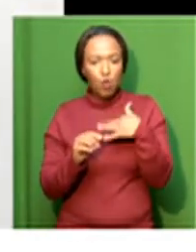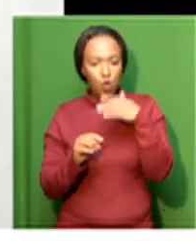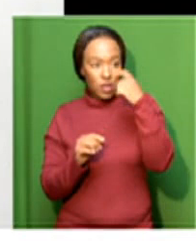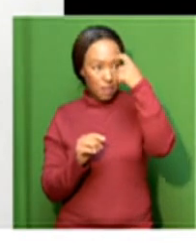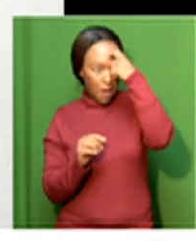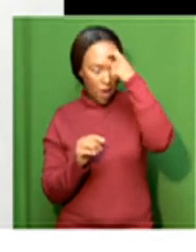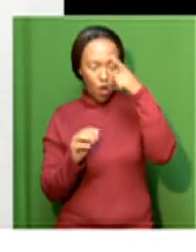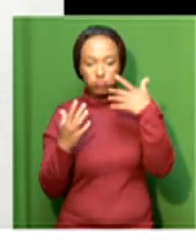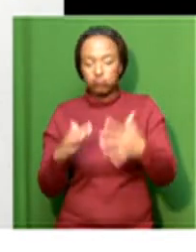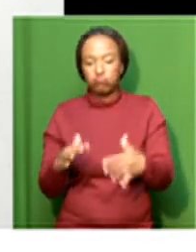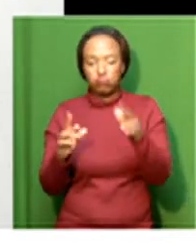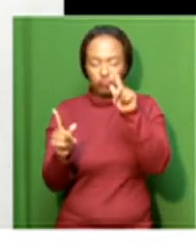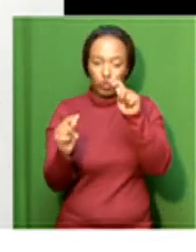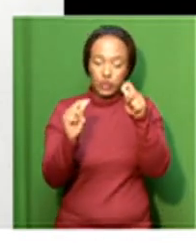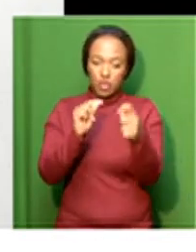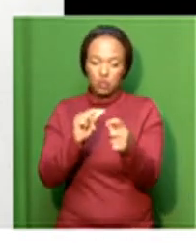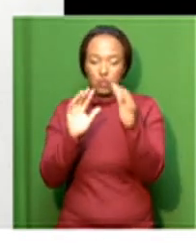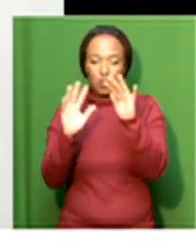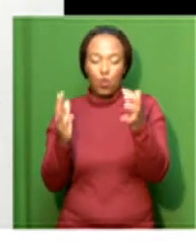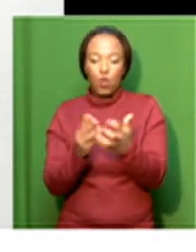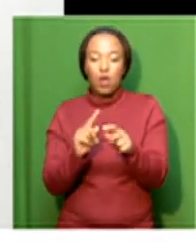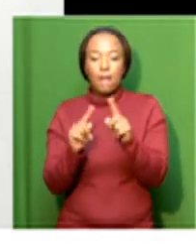we can use that in a certain way. If